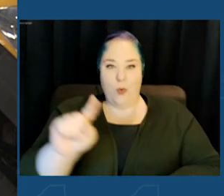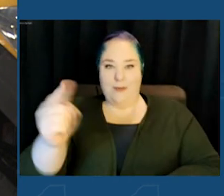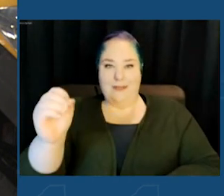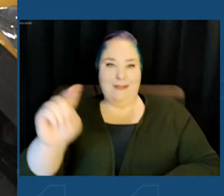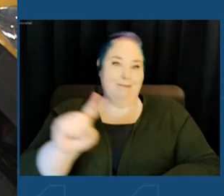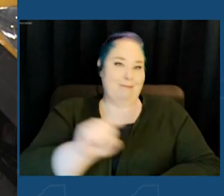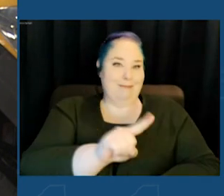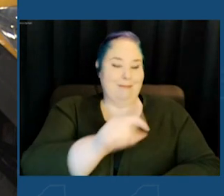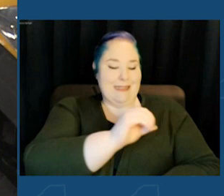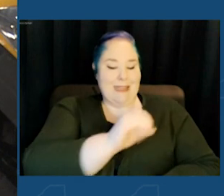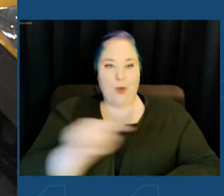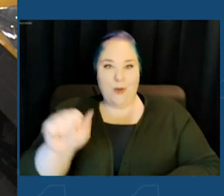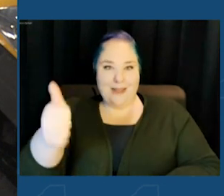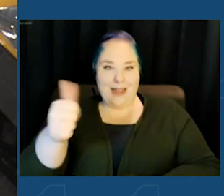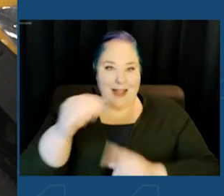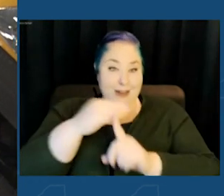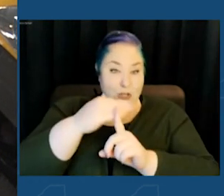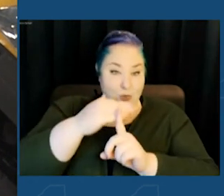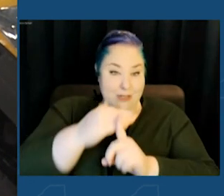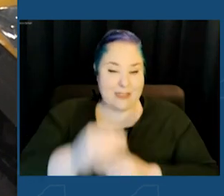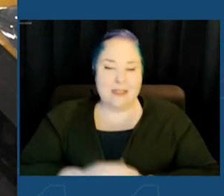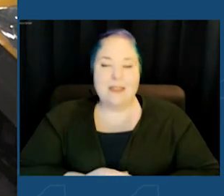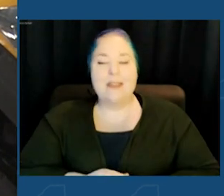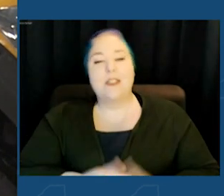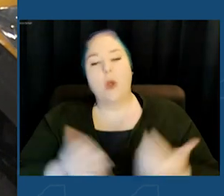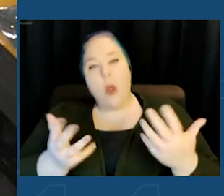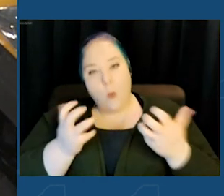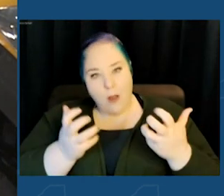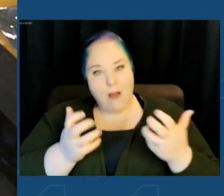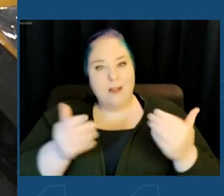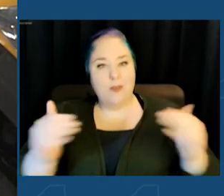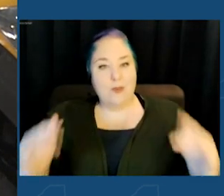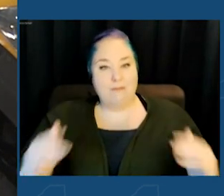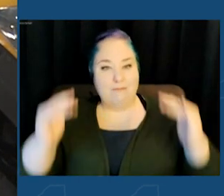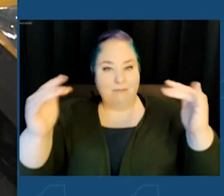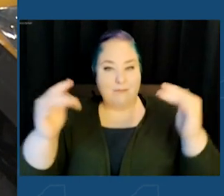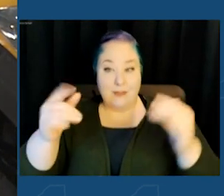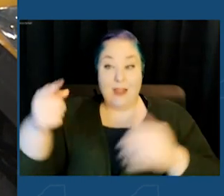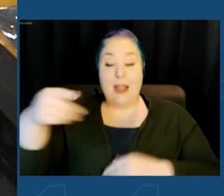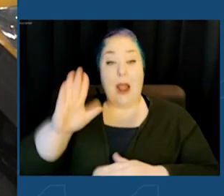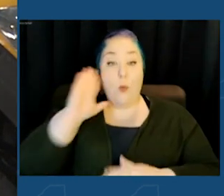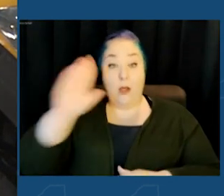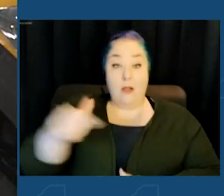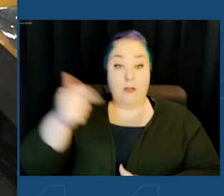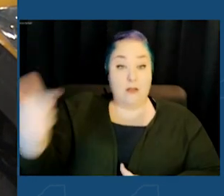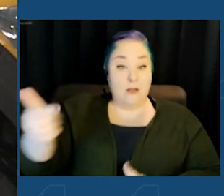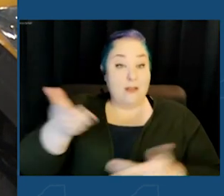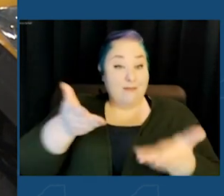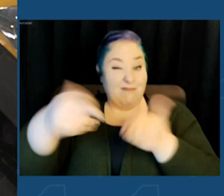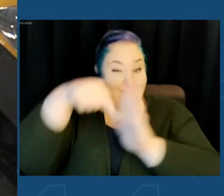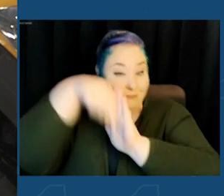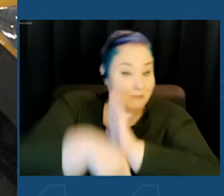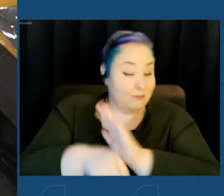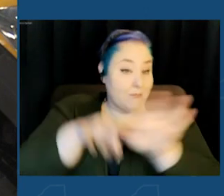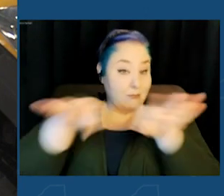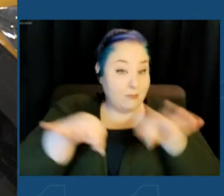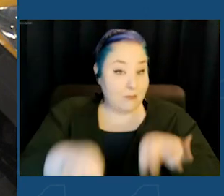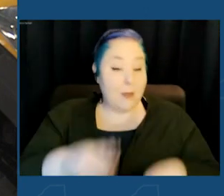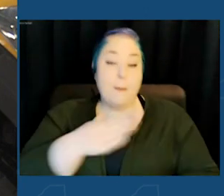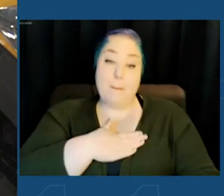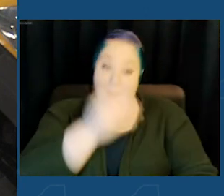high level I'd like the Commissioners to take it to the level to explain exactly what we're doing but my messages for New Yorkers is